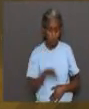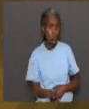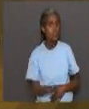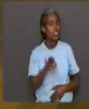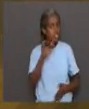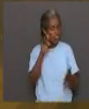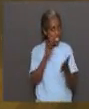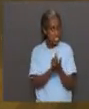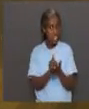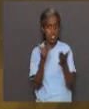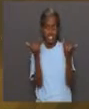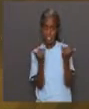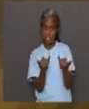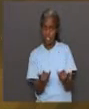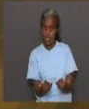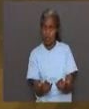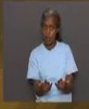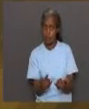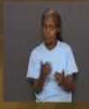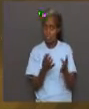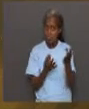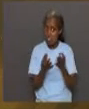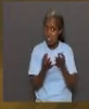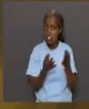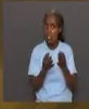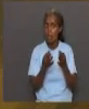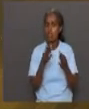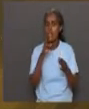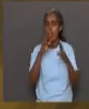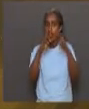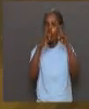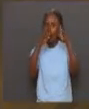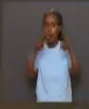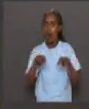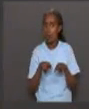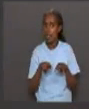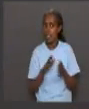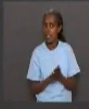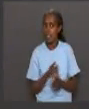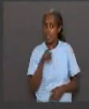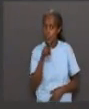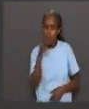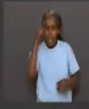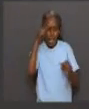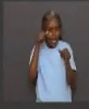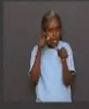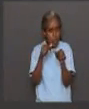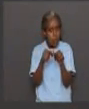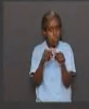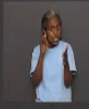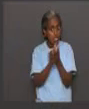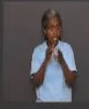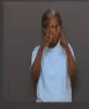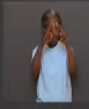you discovered that the shape that was described is a rhombus. You will